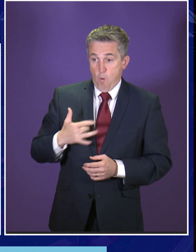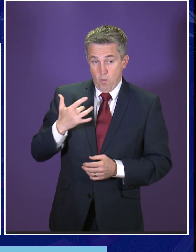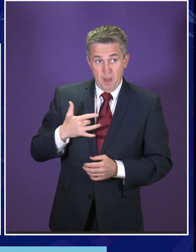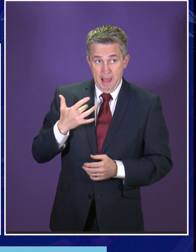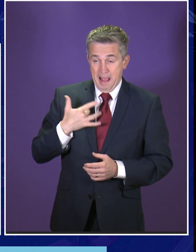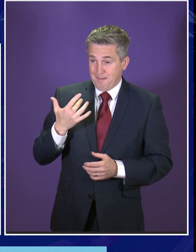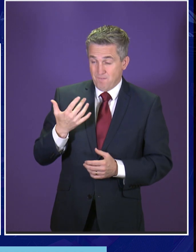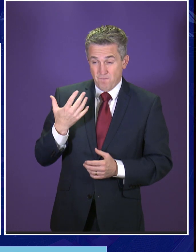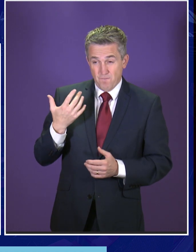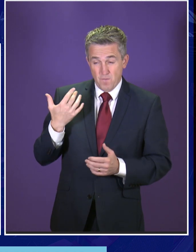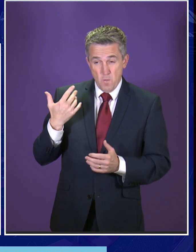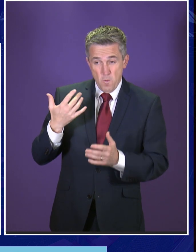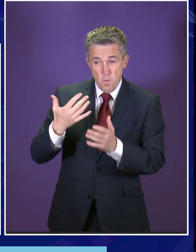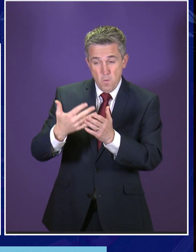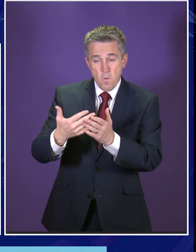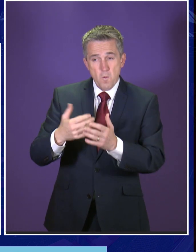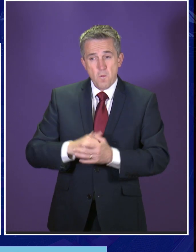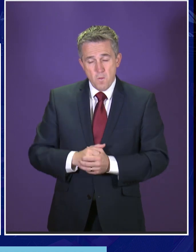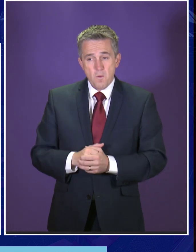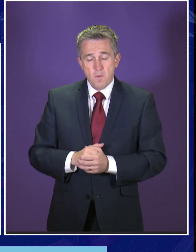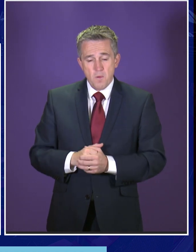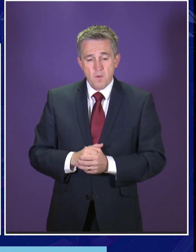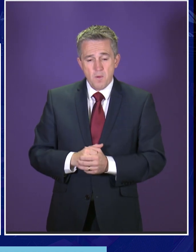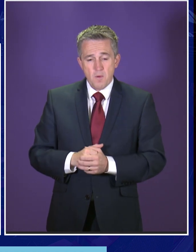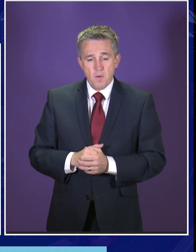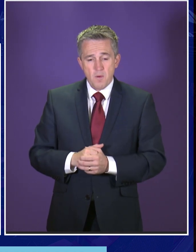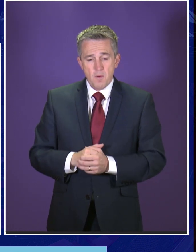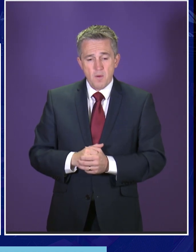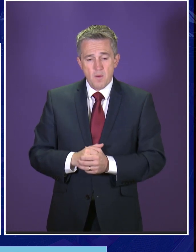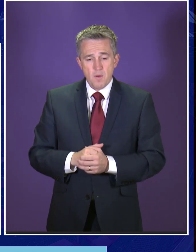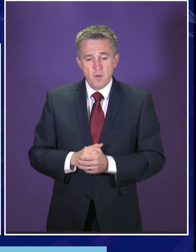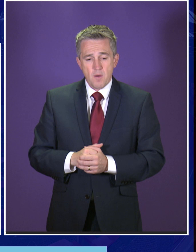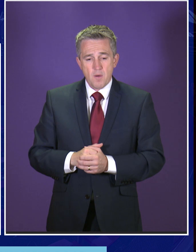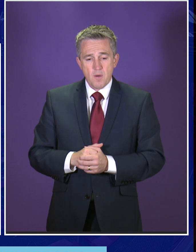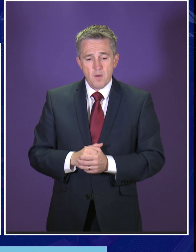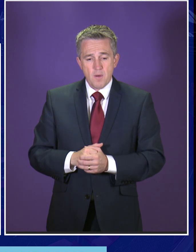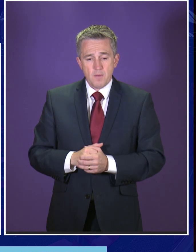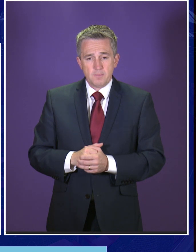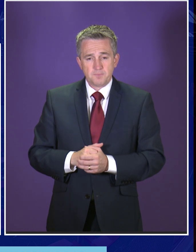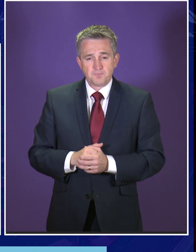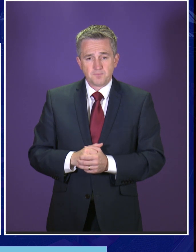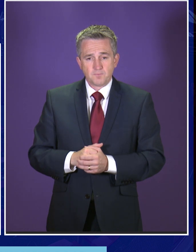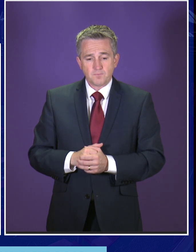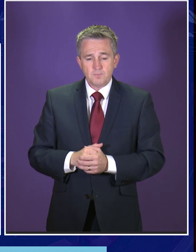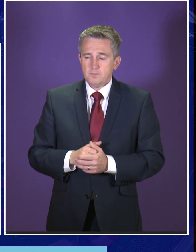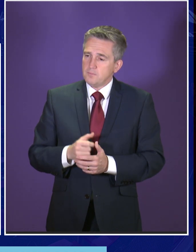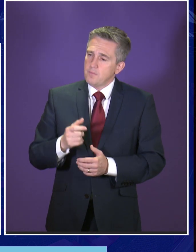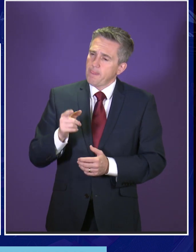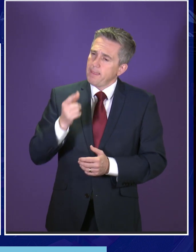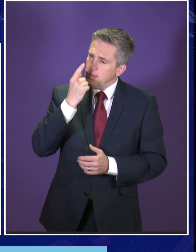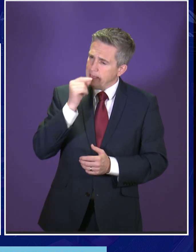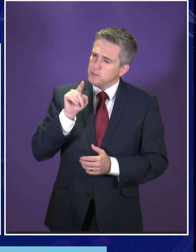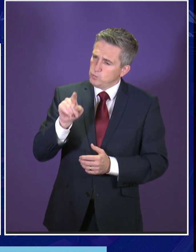life, in the deepest sense, but it's a story that I would like you to take a